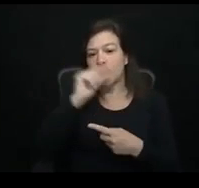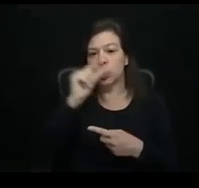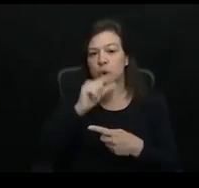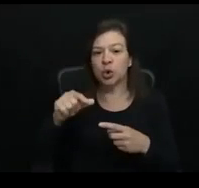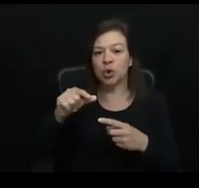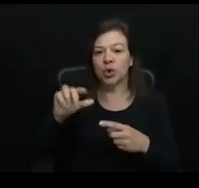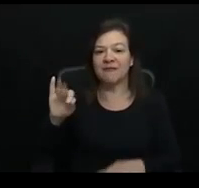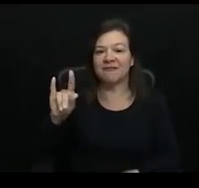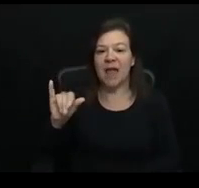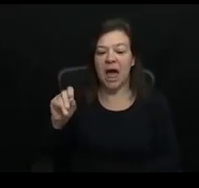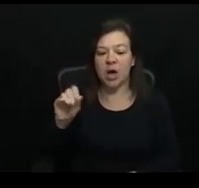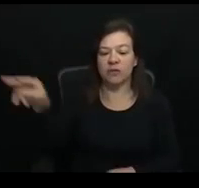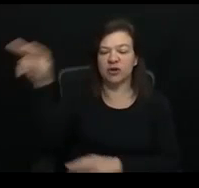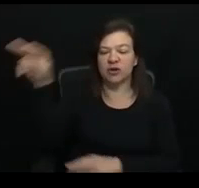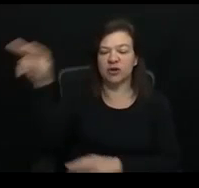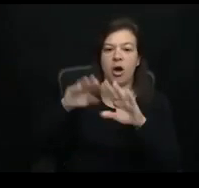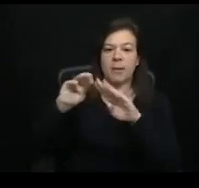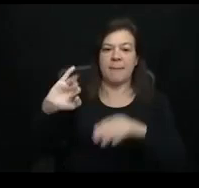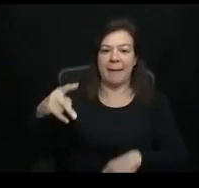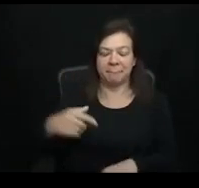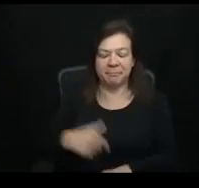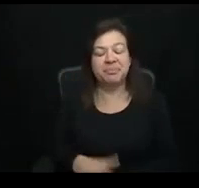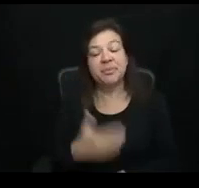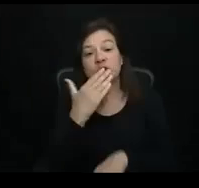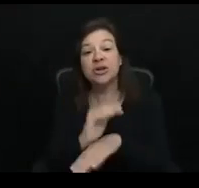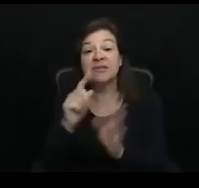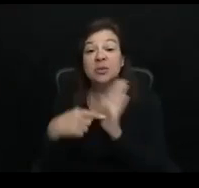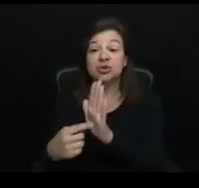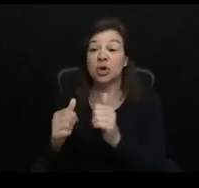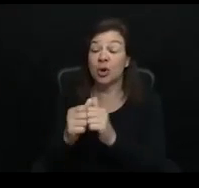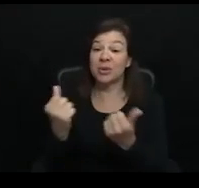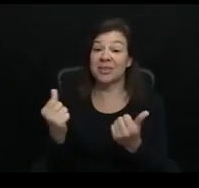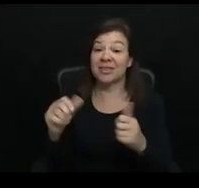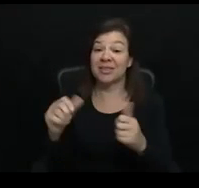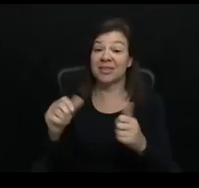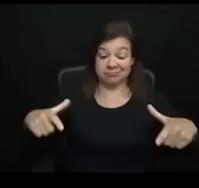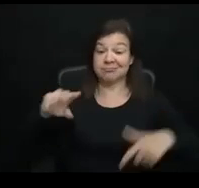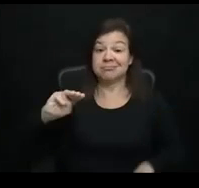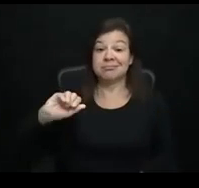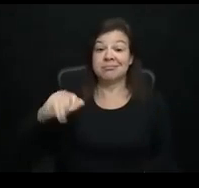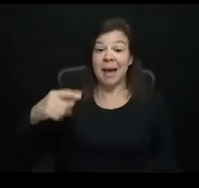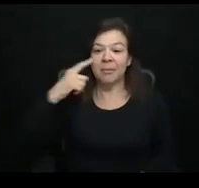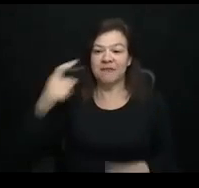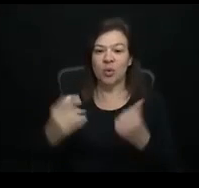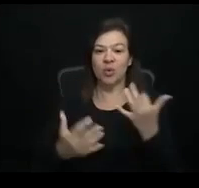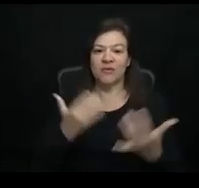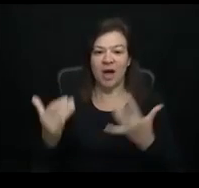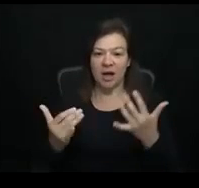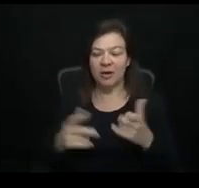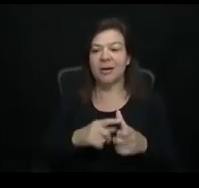Thanks, Jennifer. Good evening. I think we'll start off with a map of the fire tonight and kind of go around